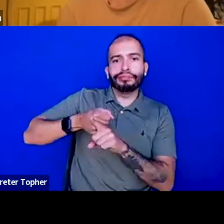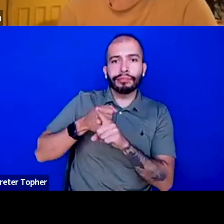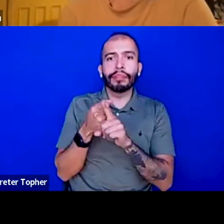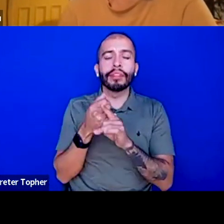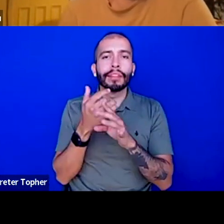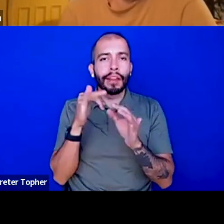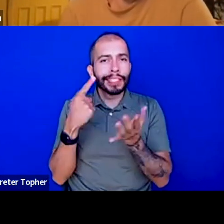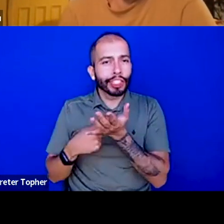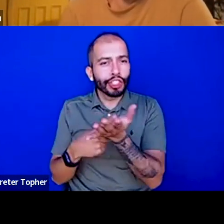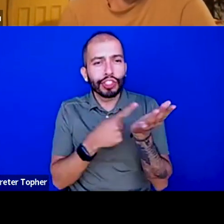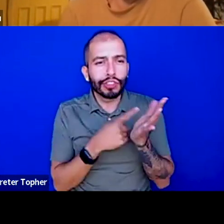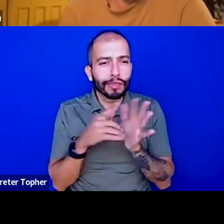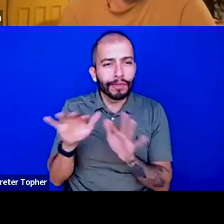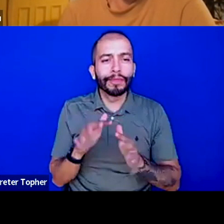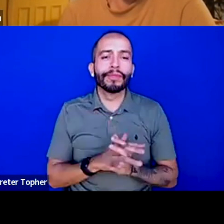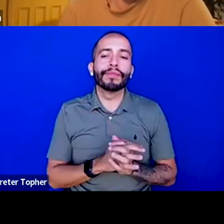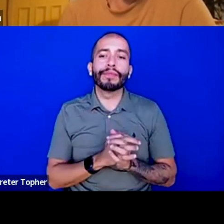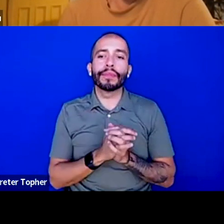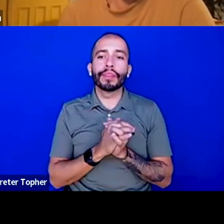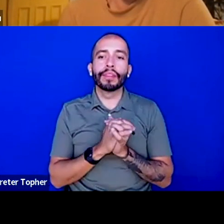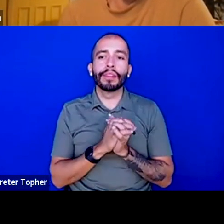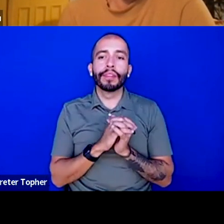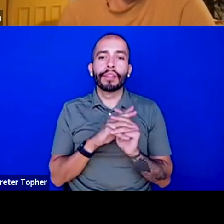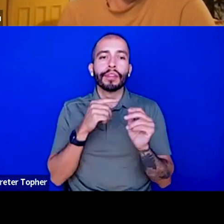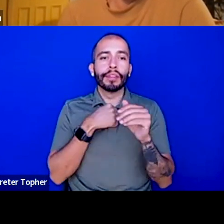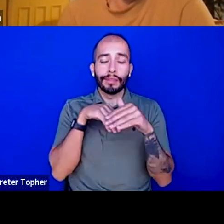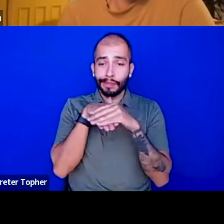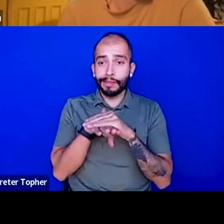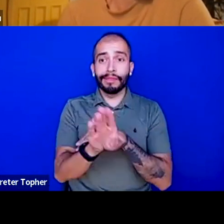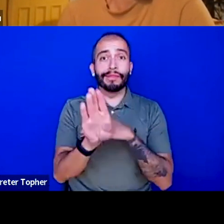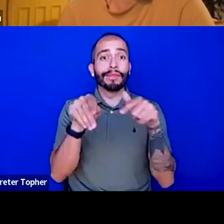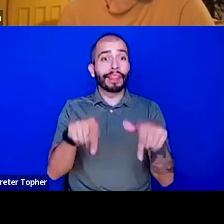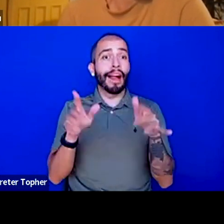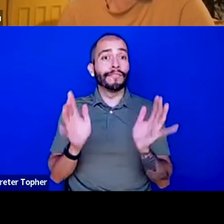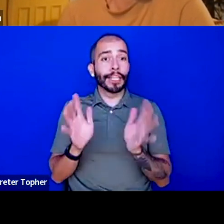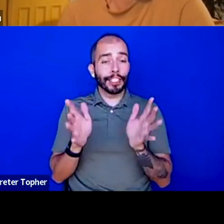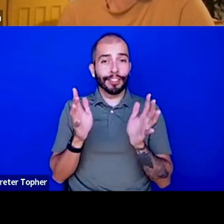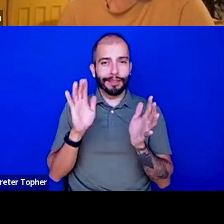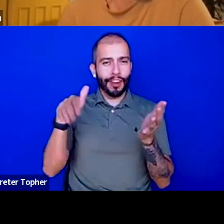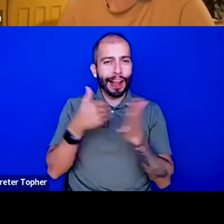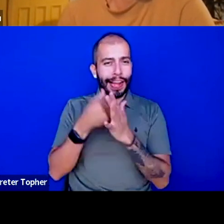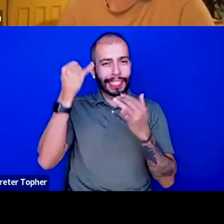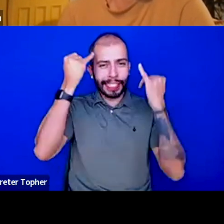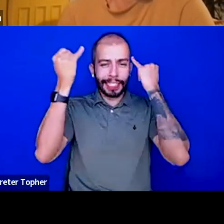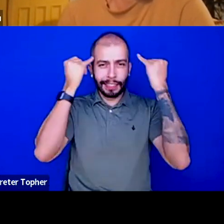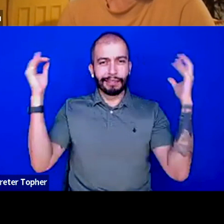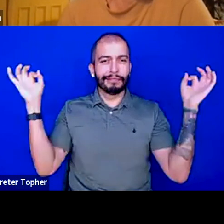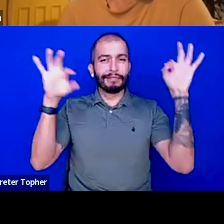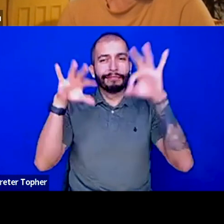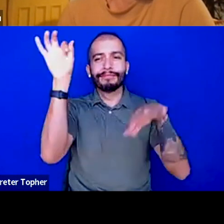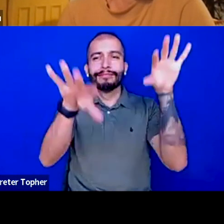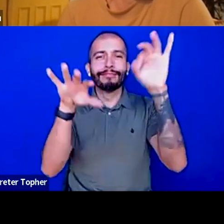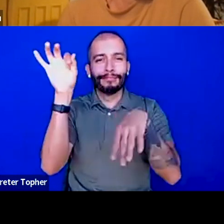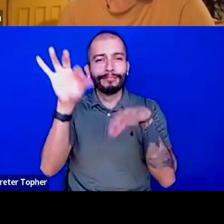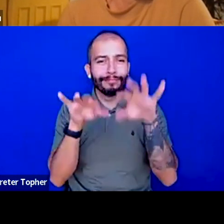And so I come to this conversation this evening with these ideas in mind, and hopefully to kind of speak about them as